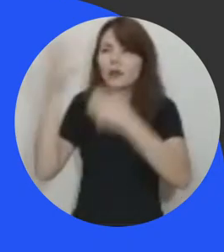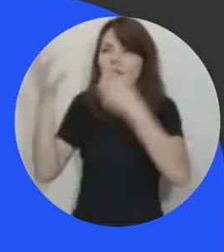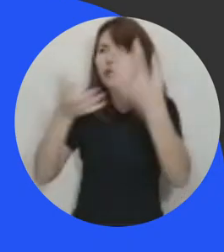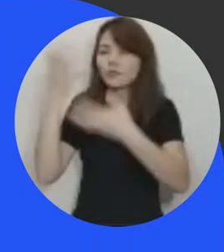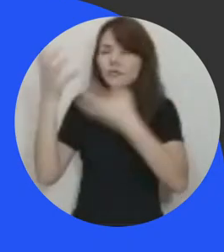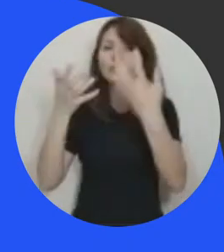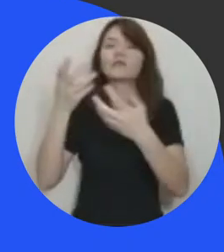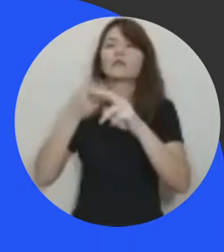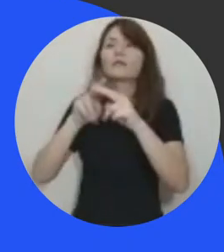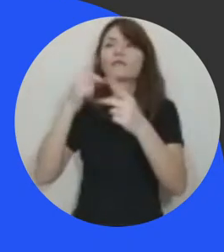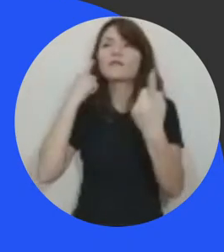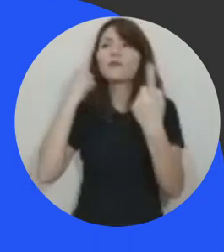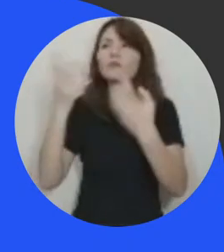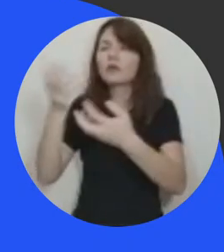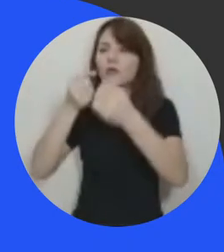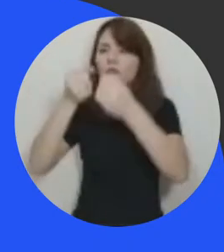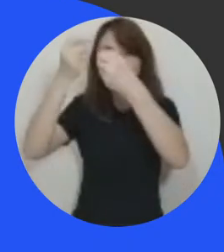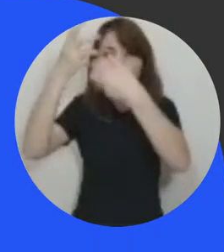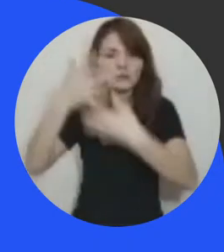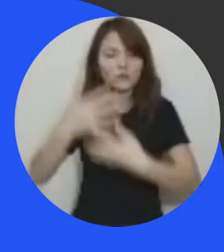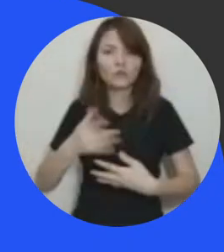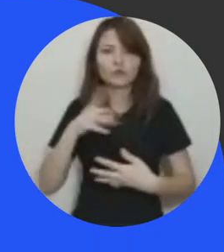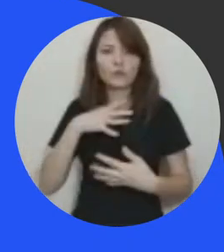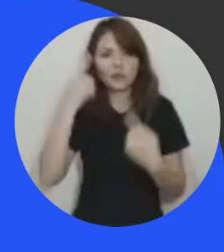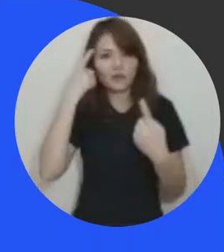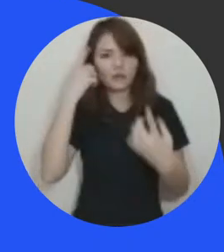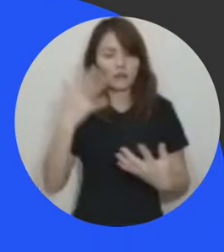to really dig into exactly where